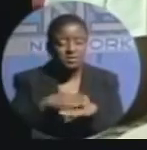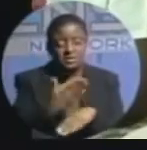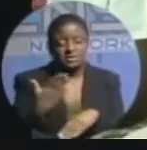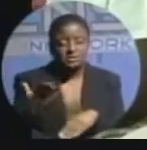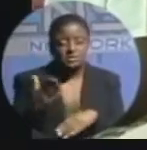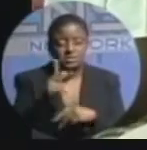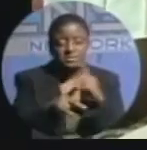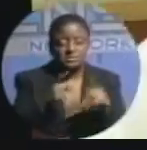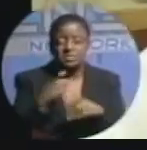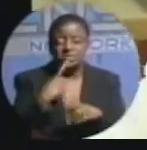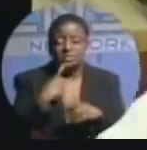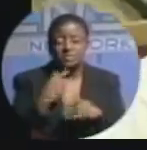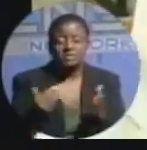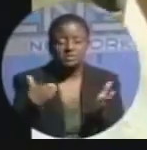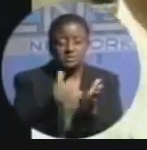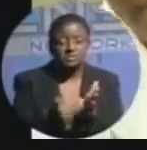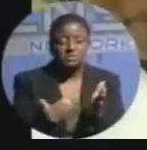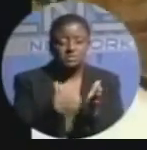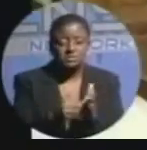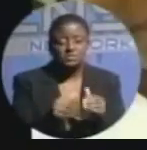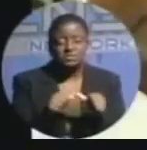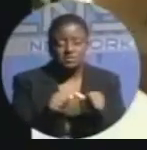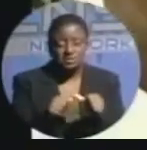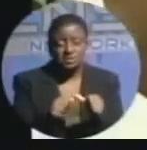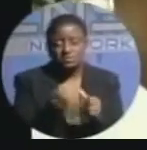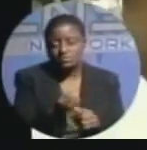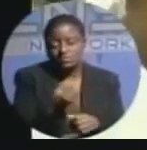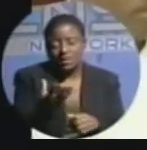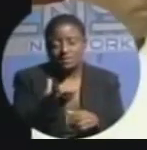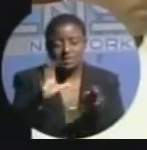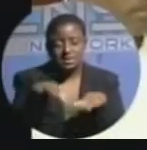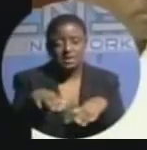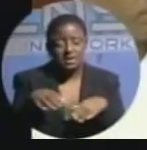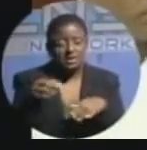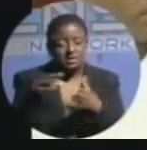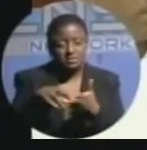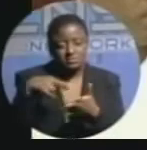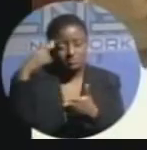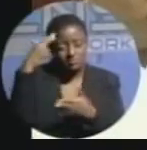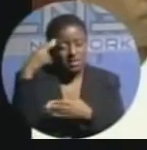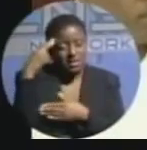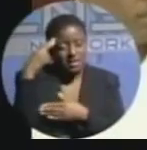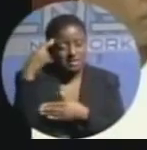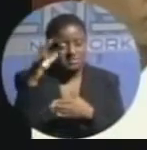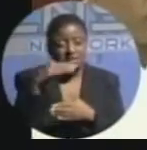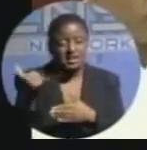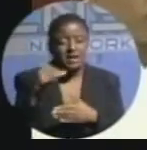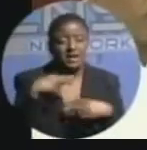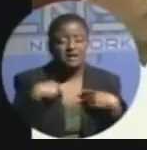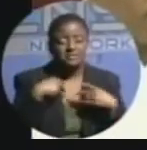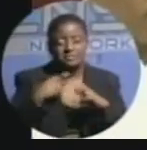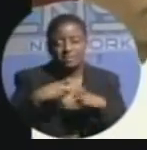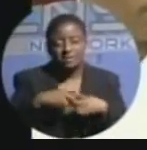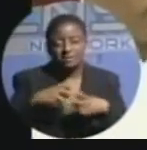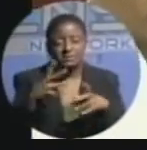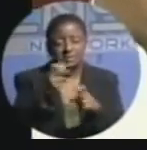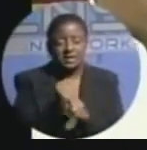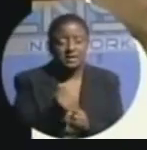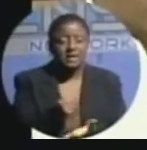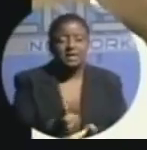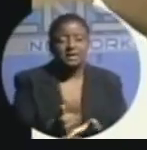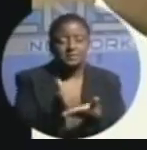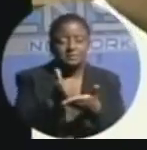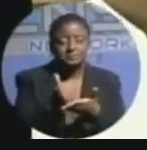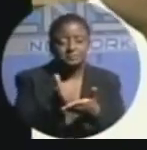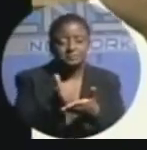are pathological gamblers can realize that they have a problem and get help. He says a lot of these people are in denial.